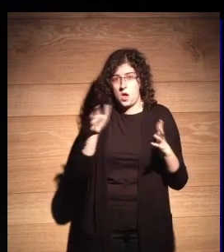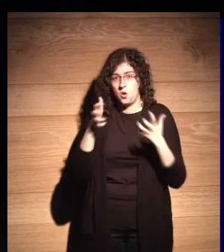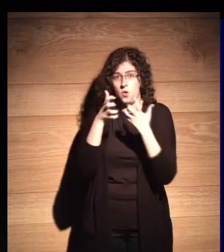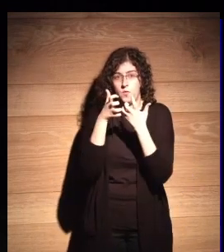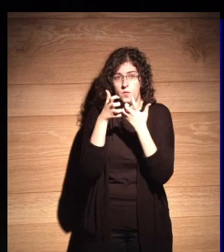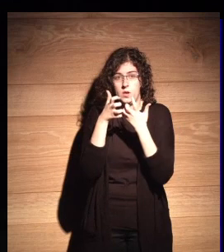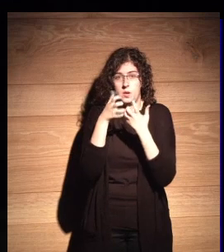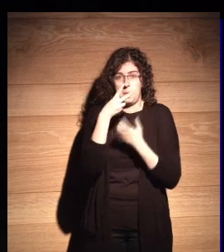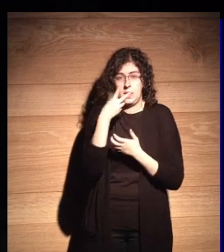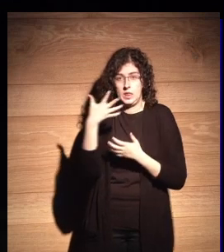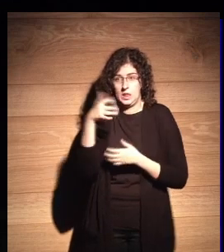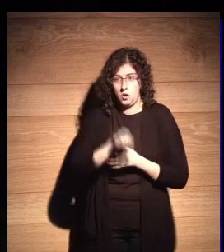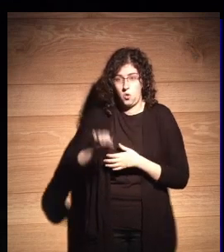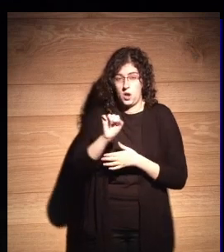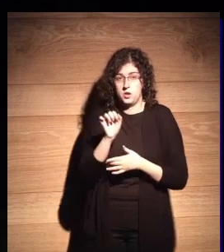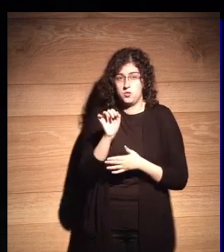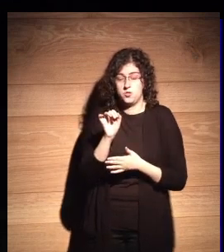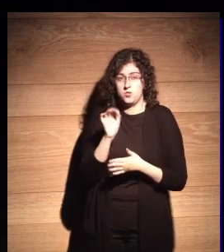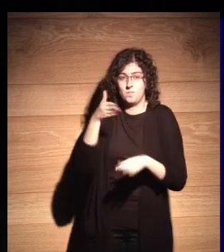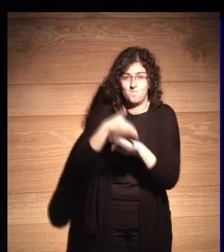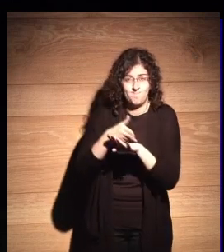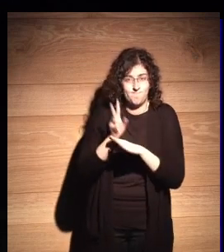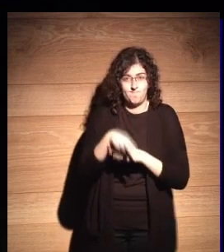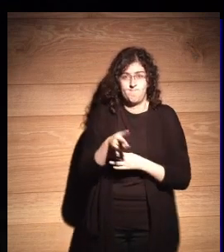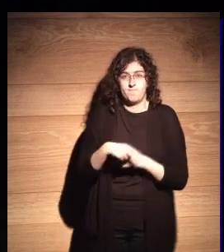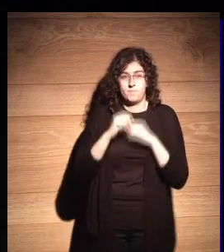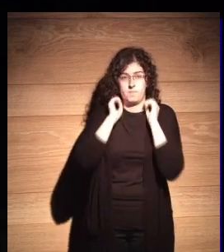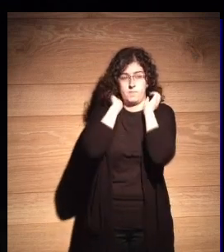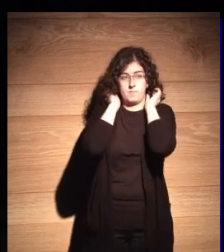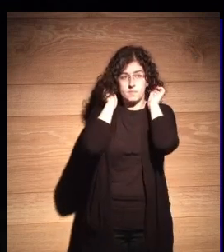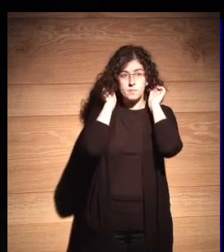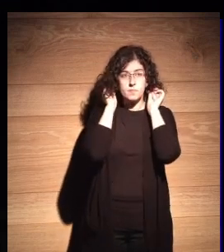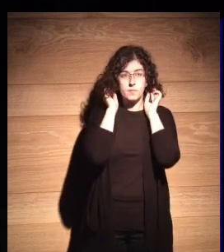years, because I did that. I thought it was